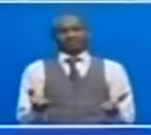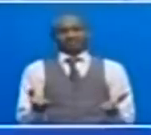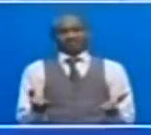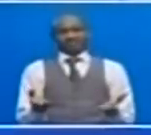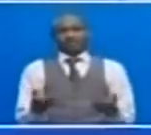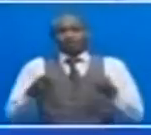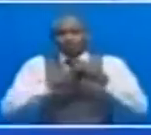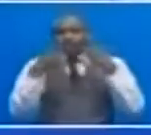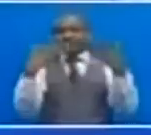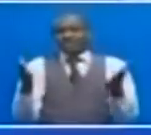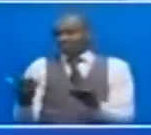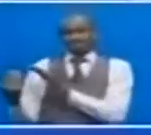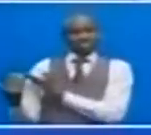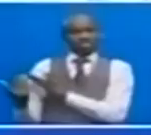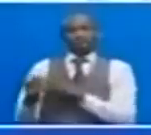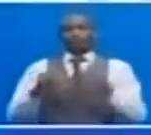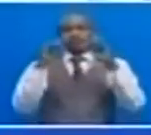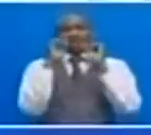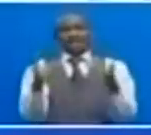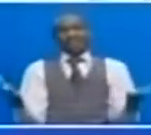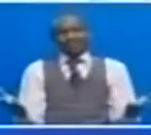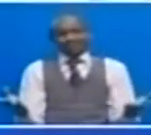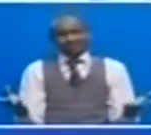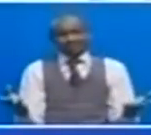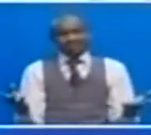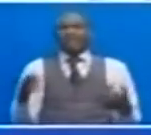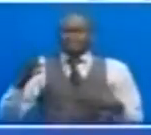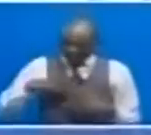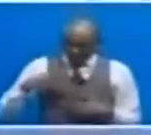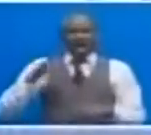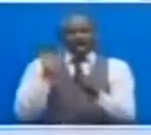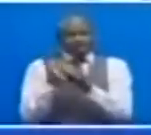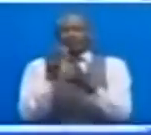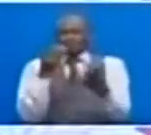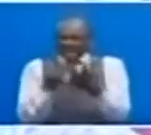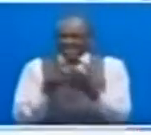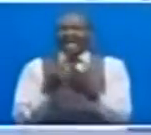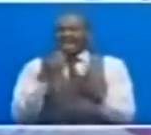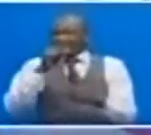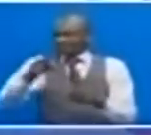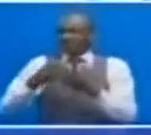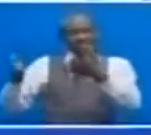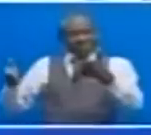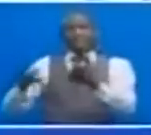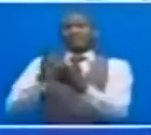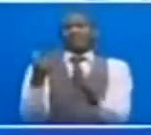And June went by with no promotion. We have people, arrears are running into hundreds of thousands of